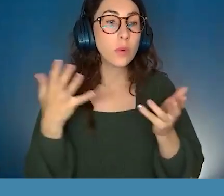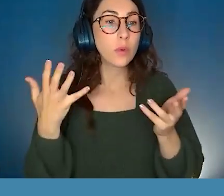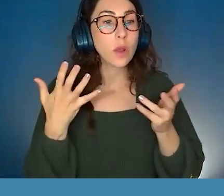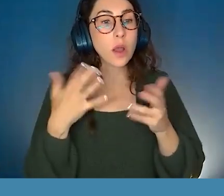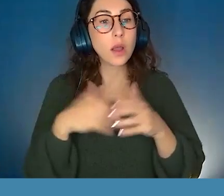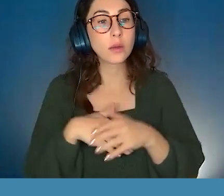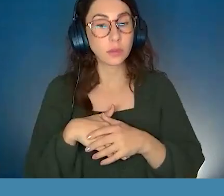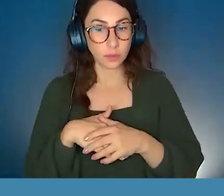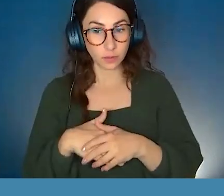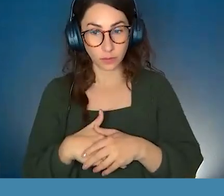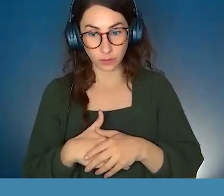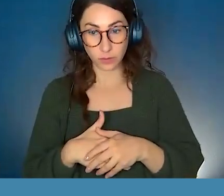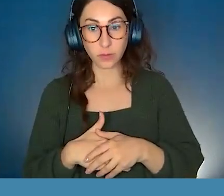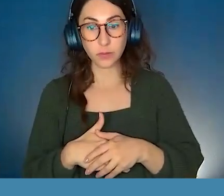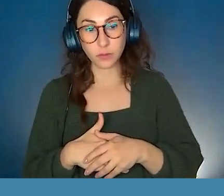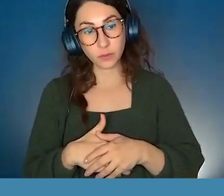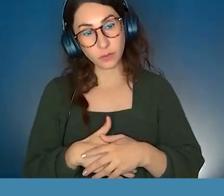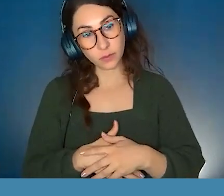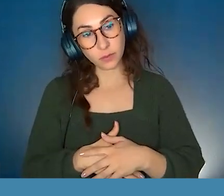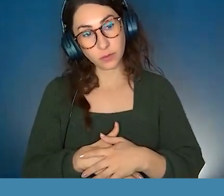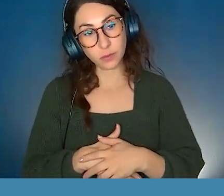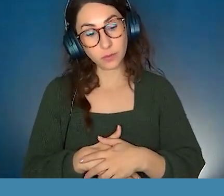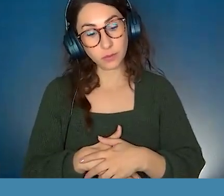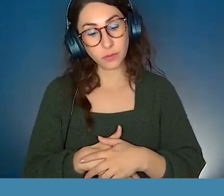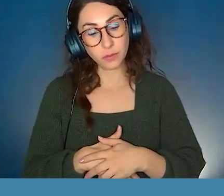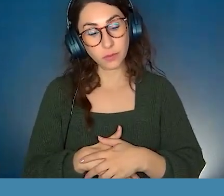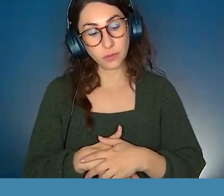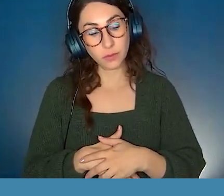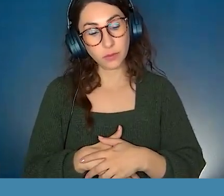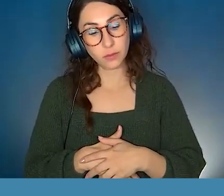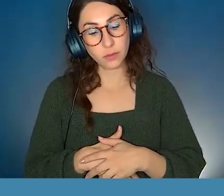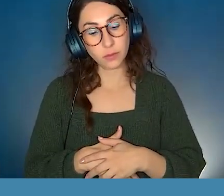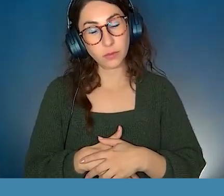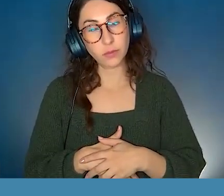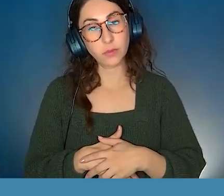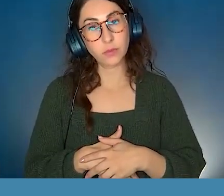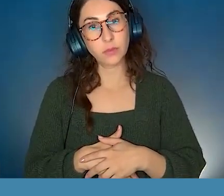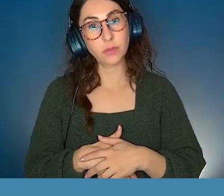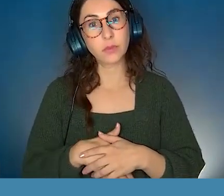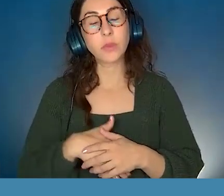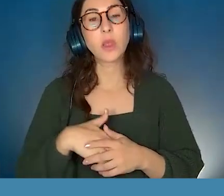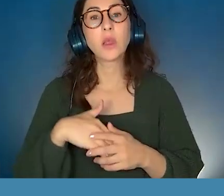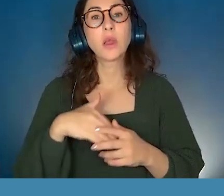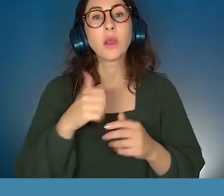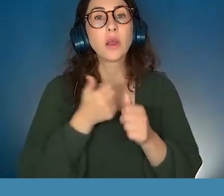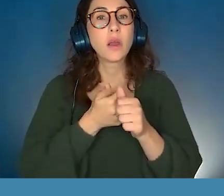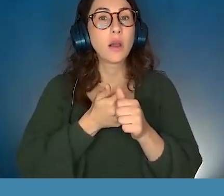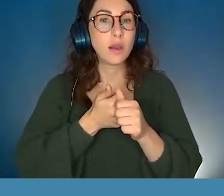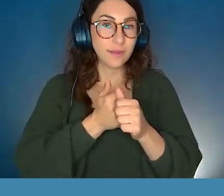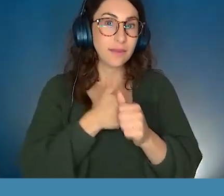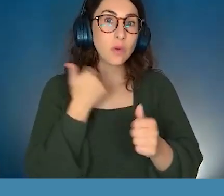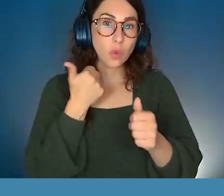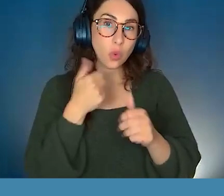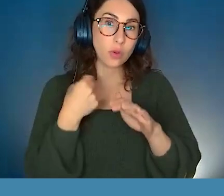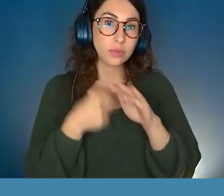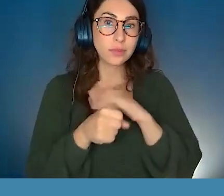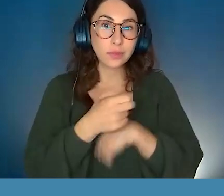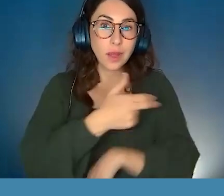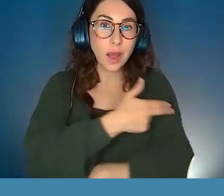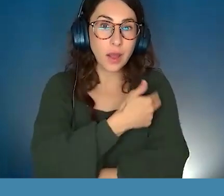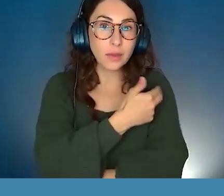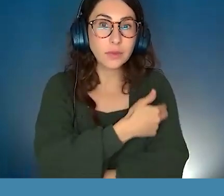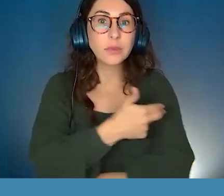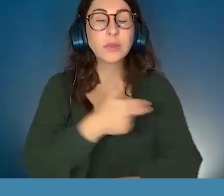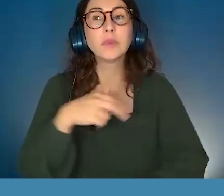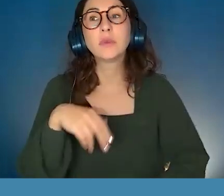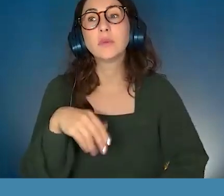to try to provide services to prevent inpatient treatment. So, but if needed, they help with access to